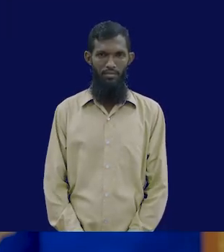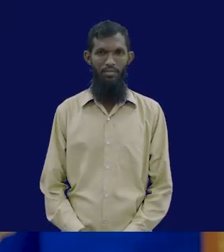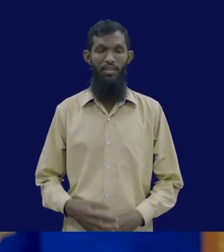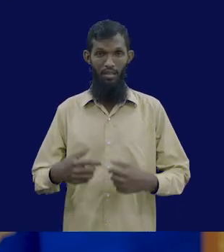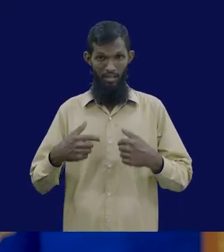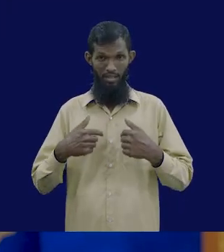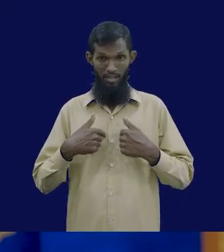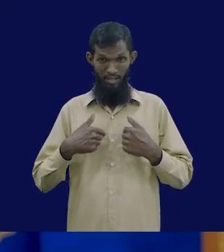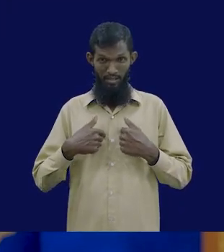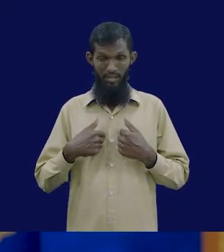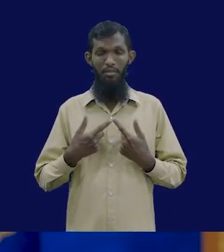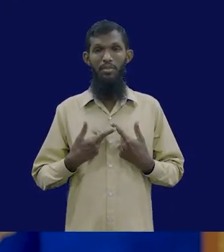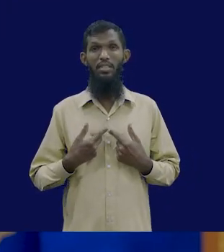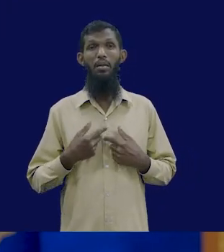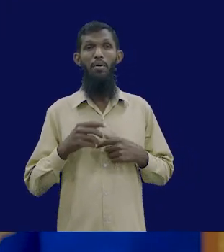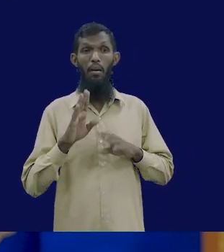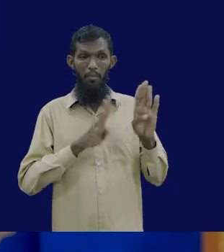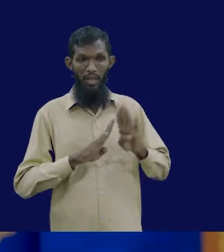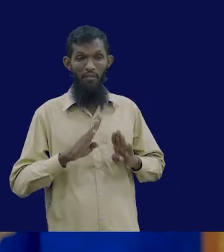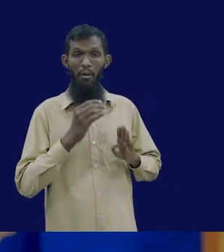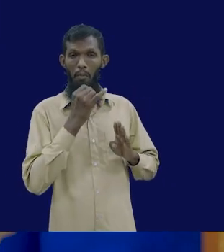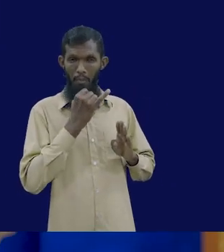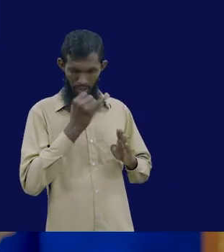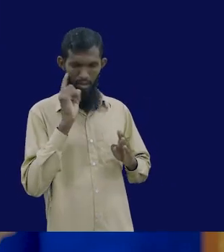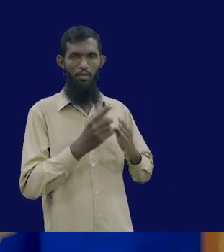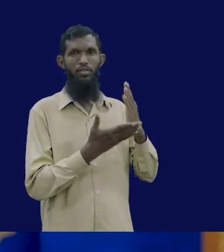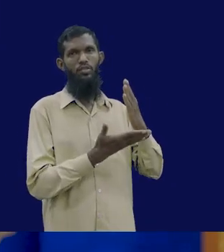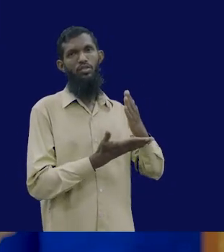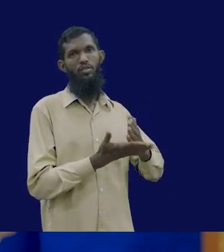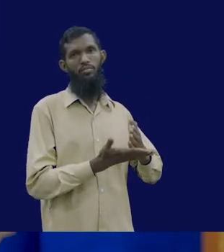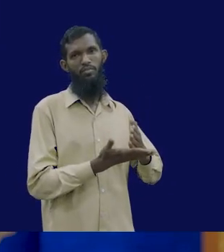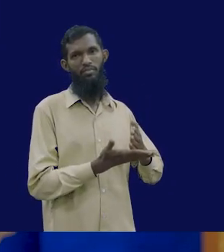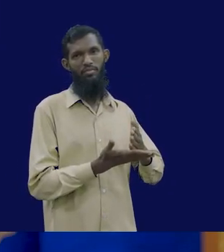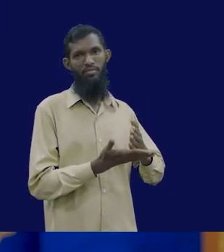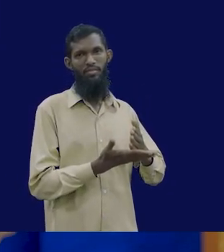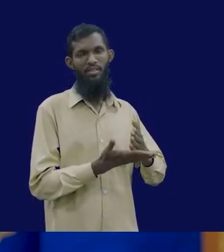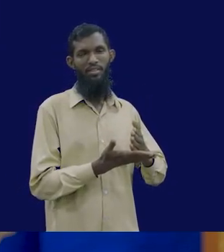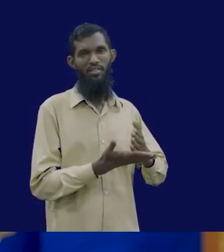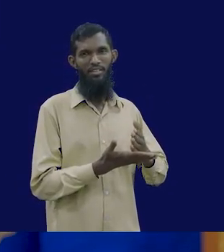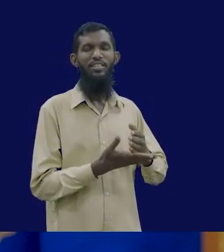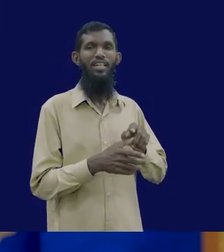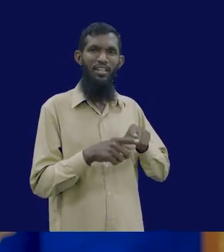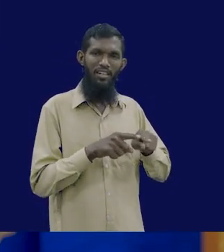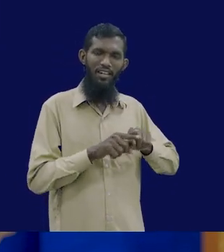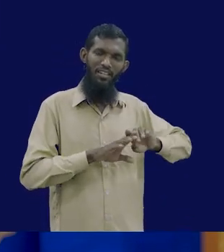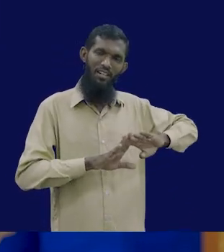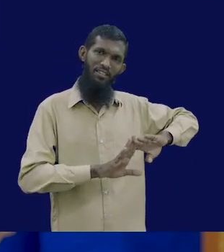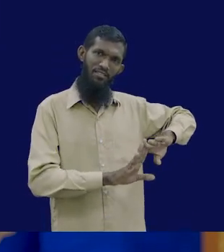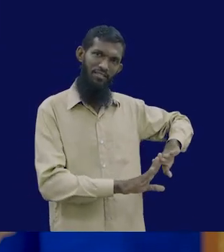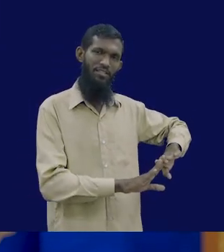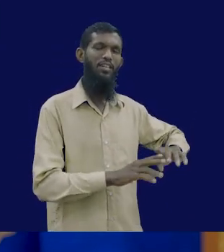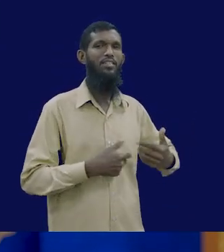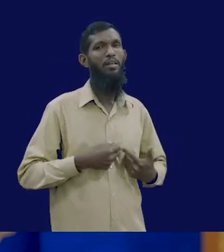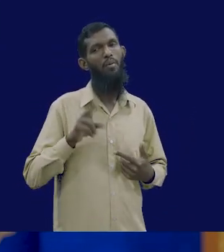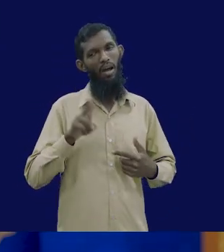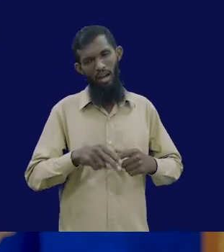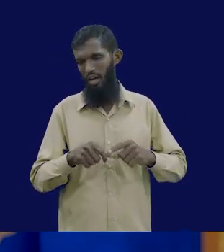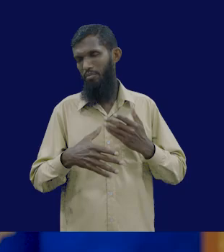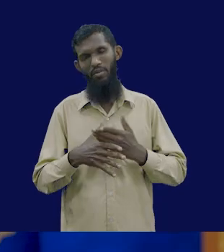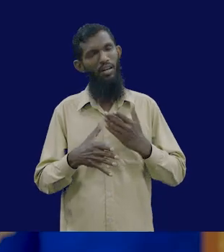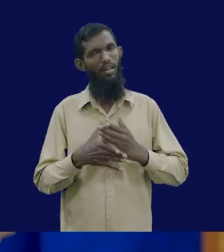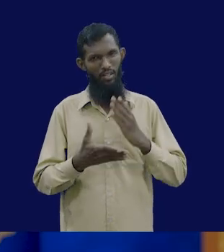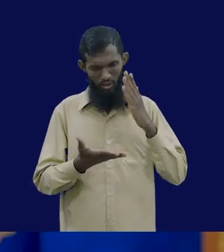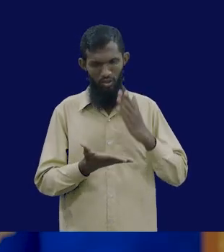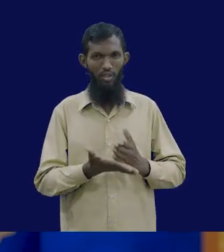we must avoid the impermissibilities, meaning acts which are haram